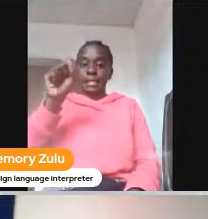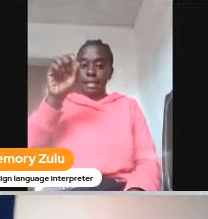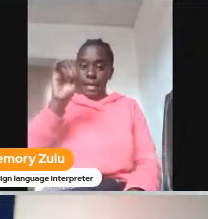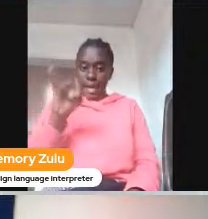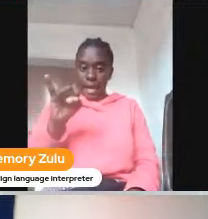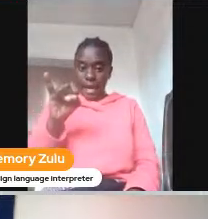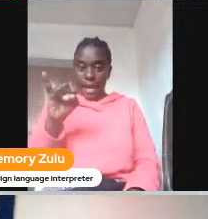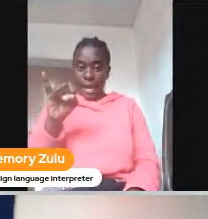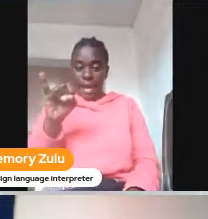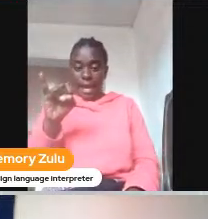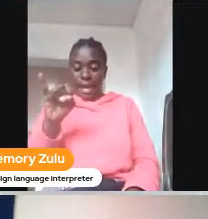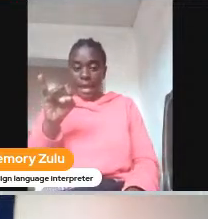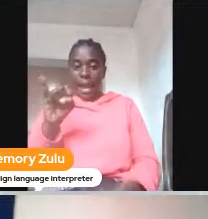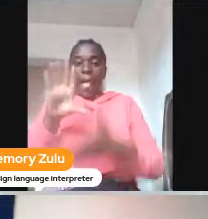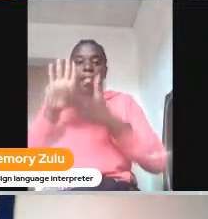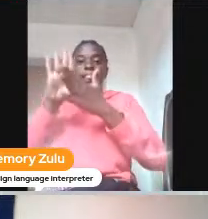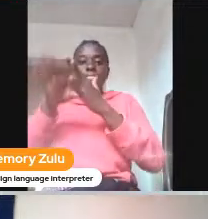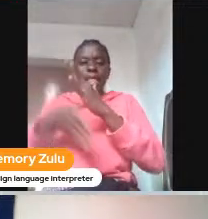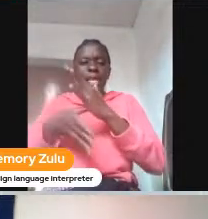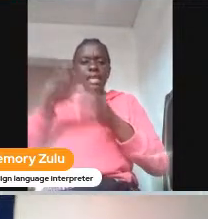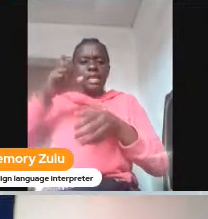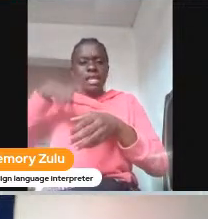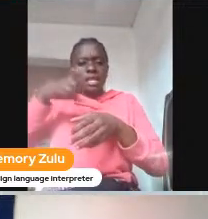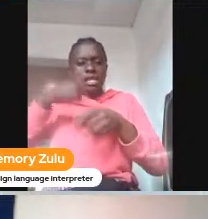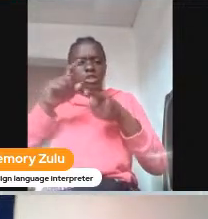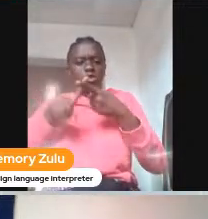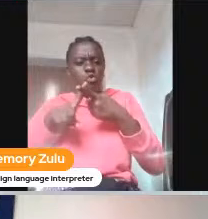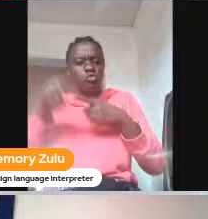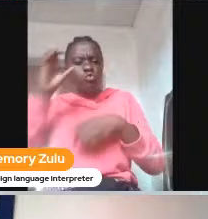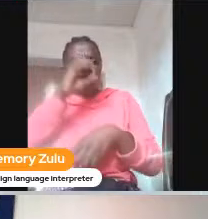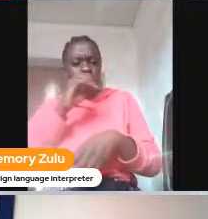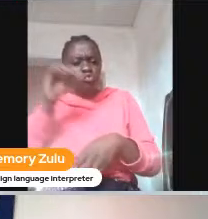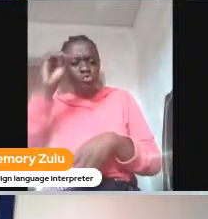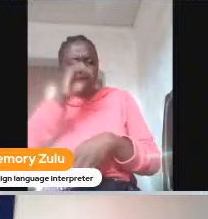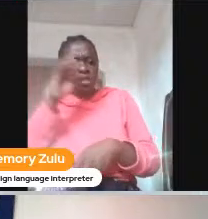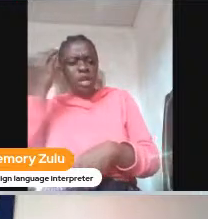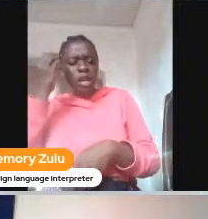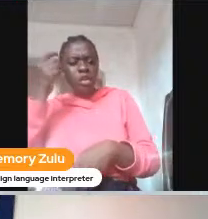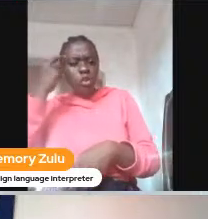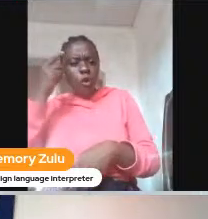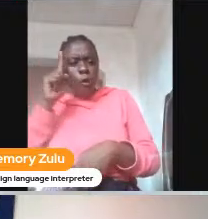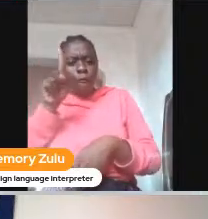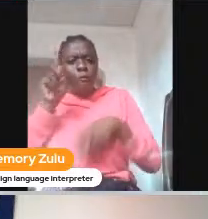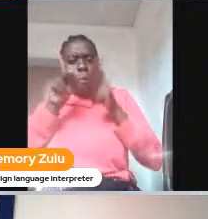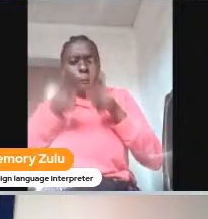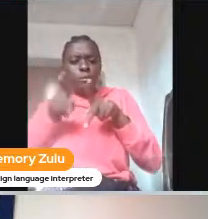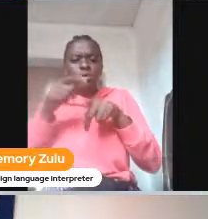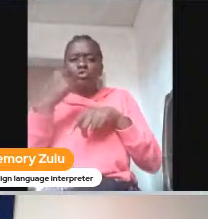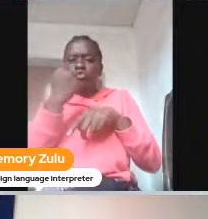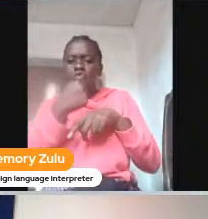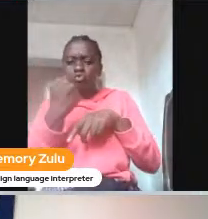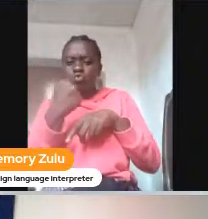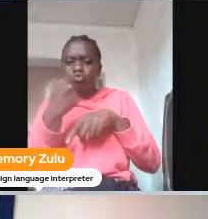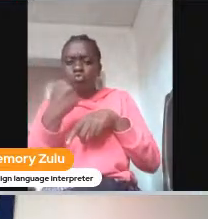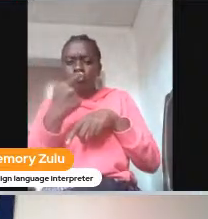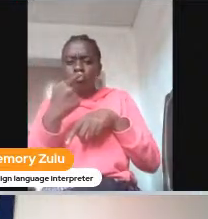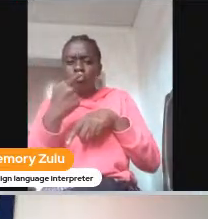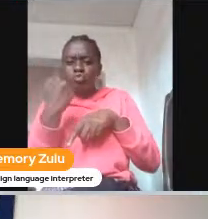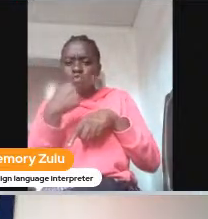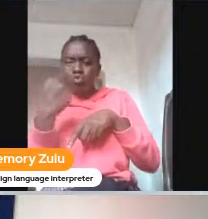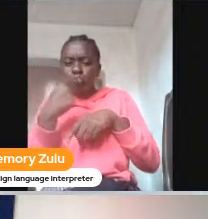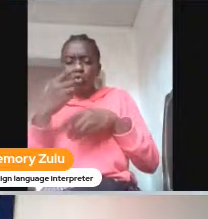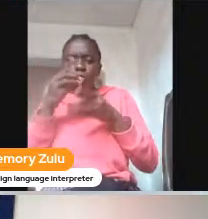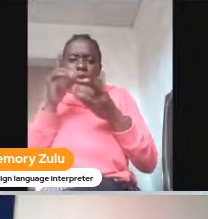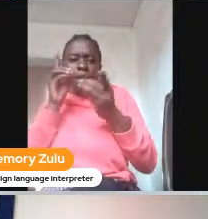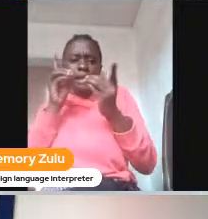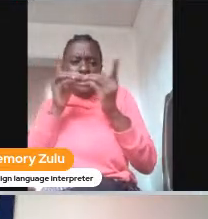treated alone and you go back to that same partner who is not treated, you can still reinfect yourself. That there's a saying that